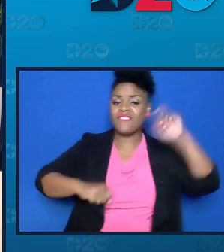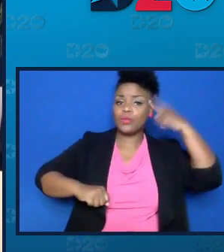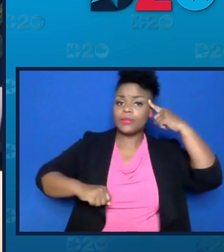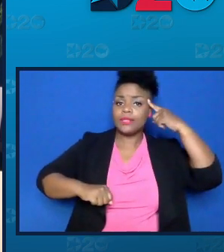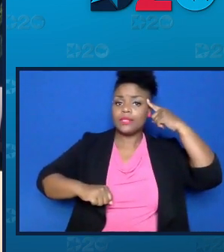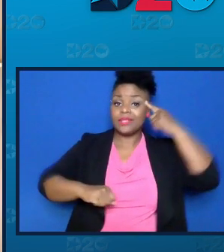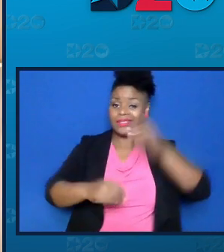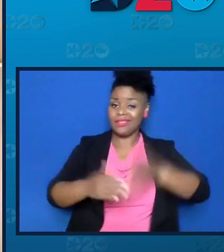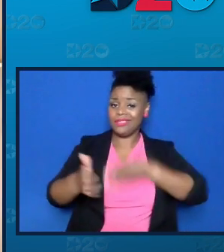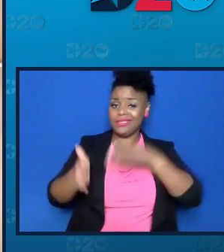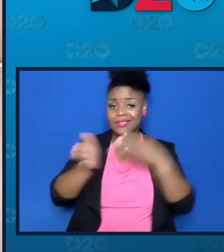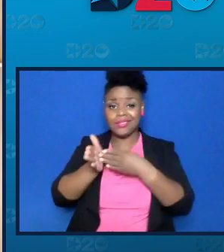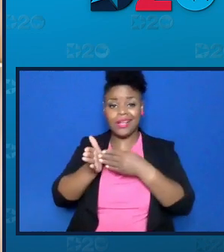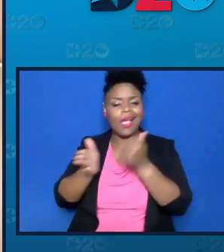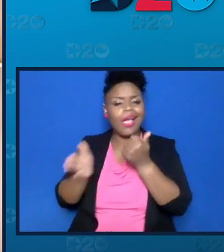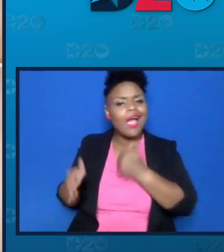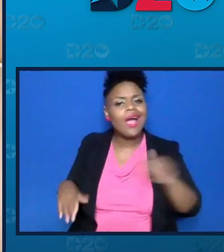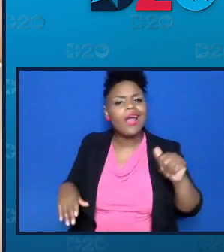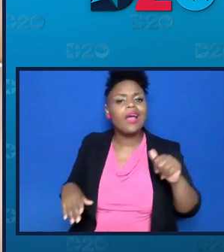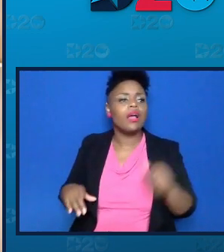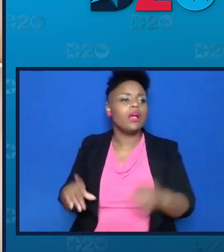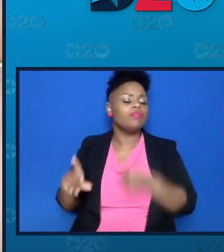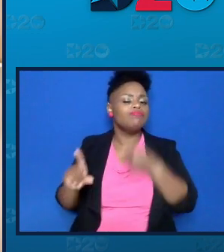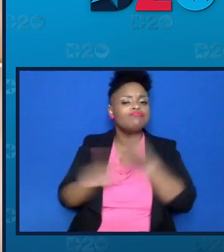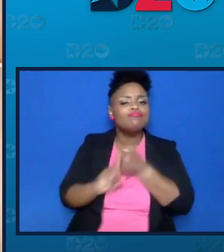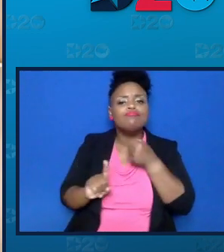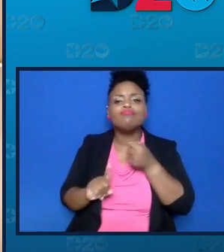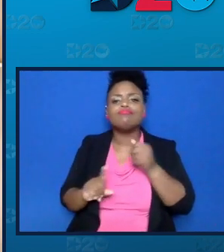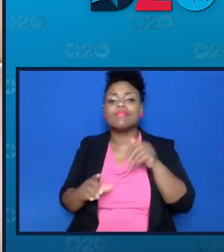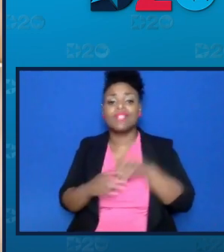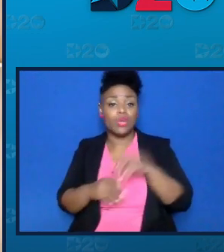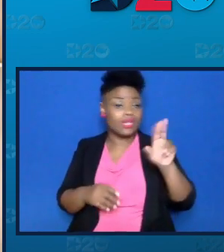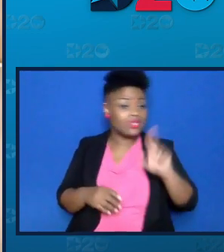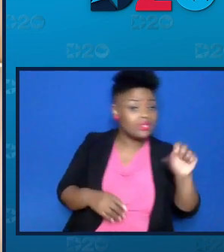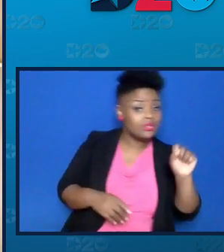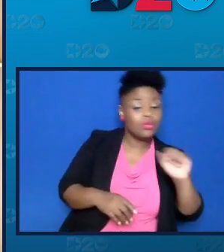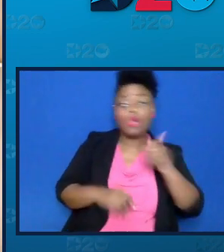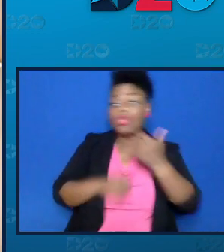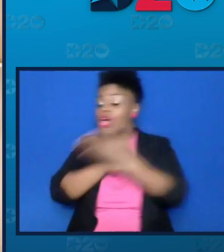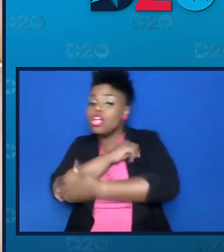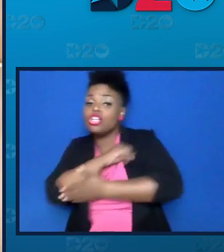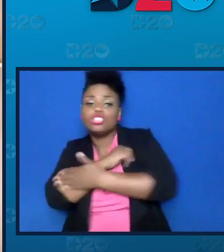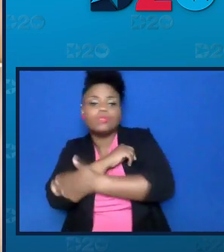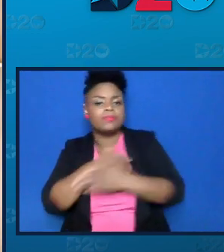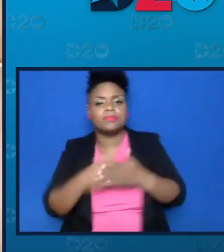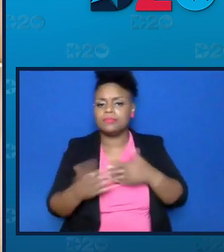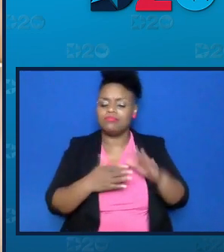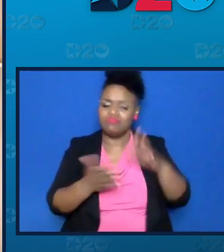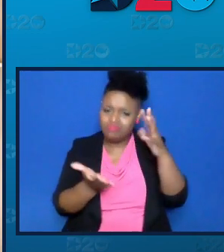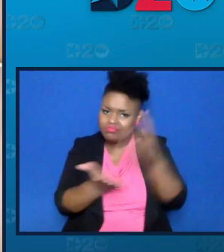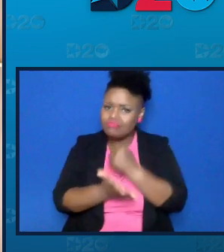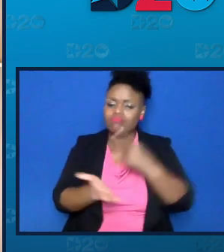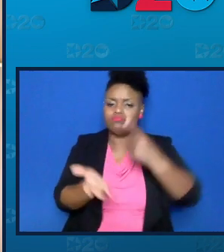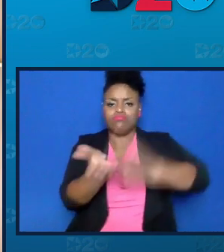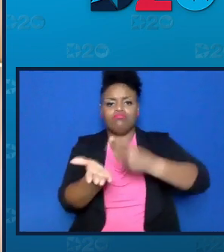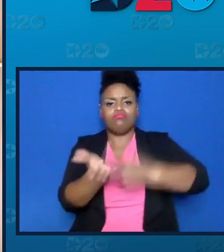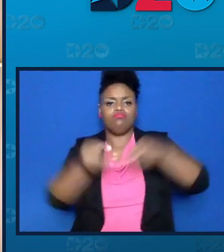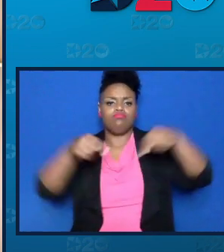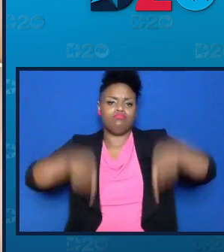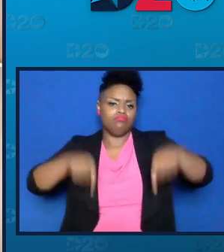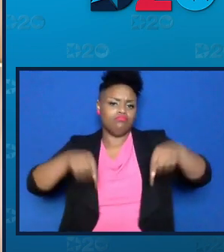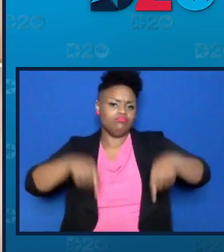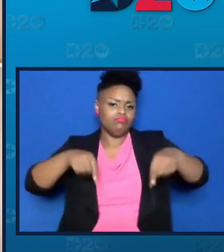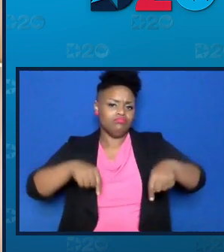and domestic. So let's talk about this election. Despite what he says, Donald Trump can't cancel it. But he